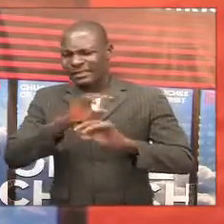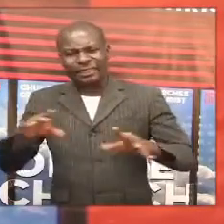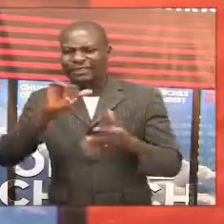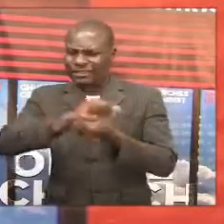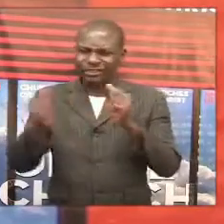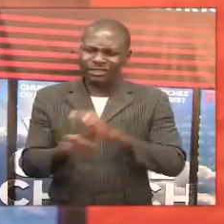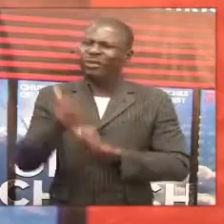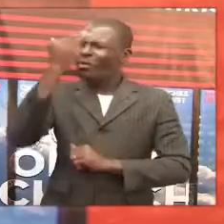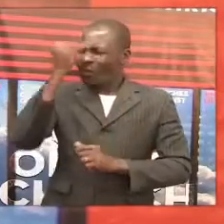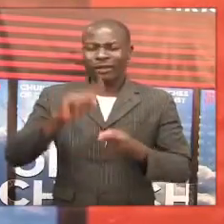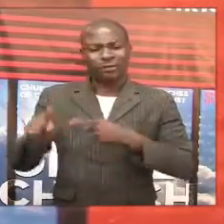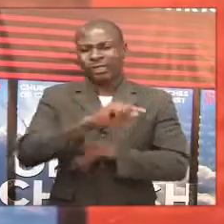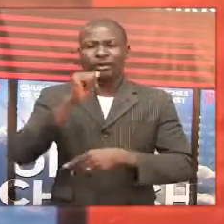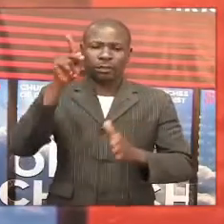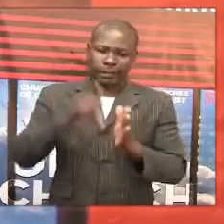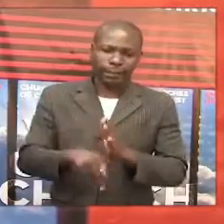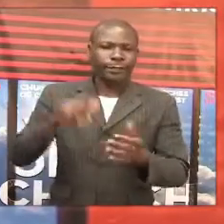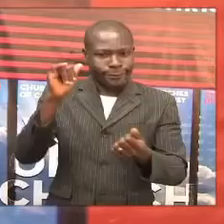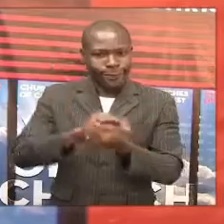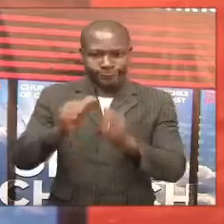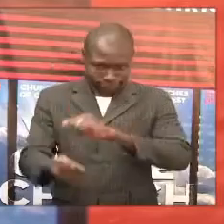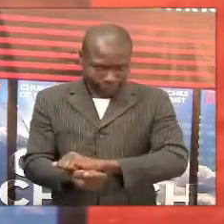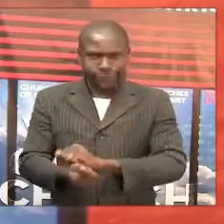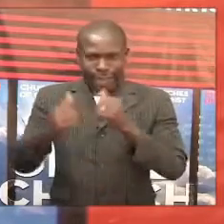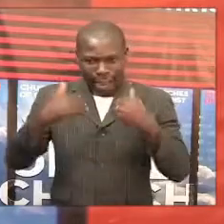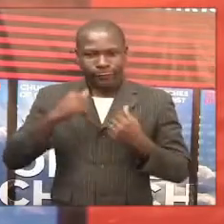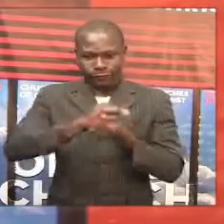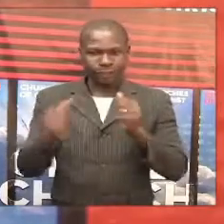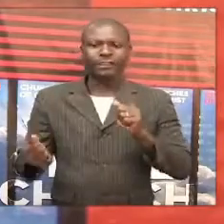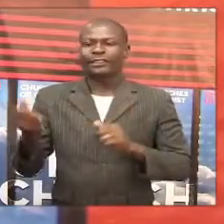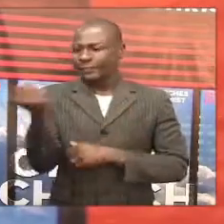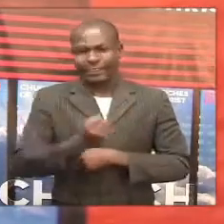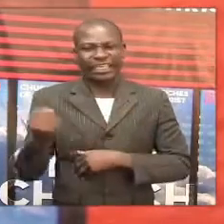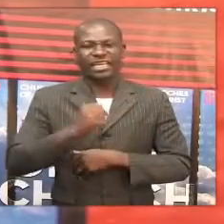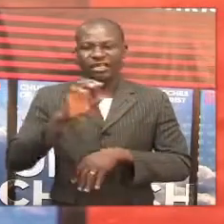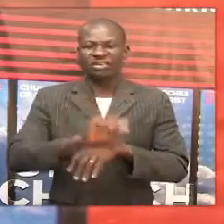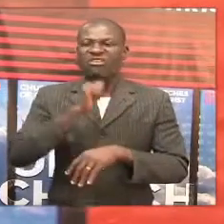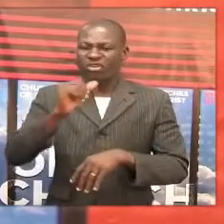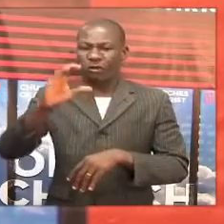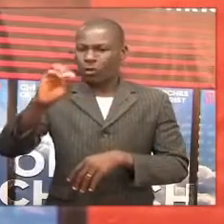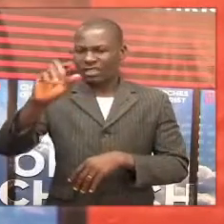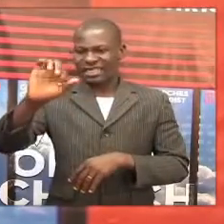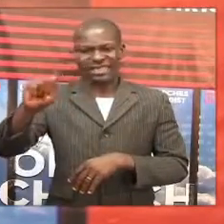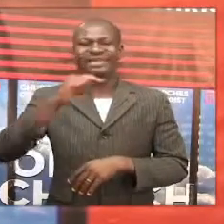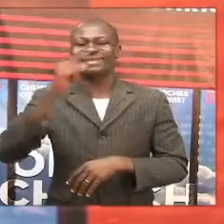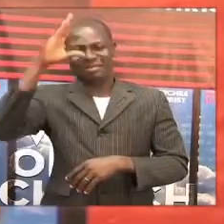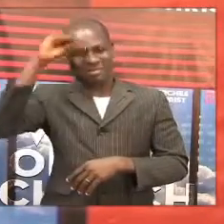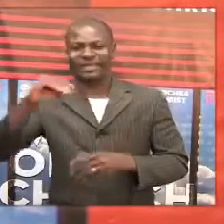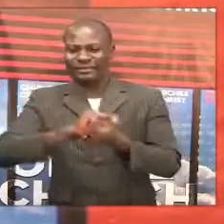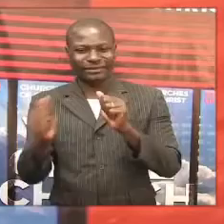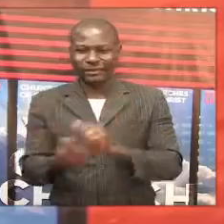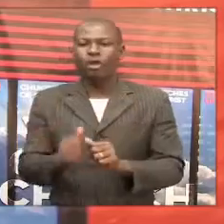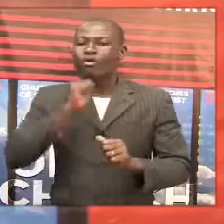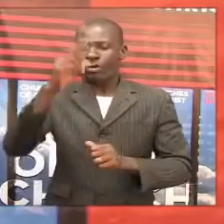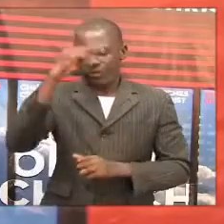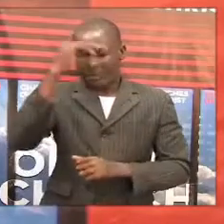dear change ya, no, and I change me, madam. And your constant time, and it's a Saturday, and a call Sunday. enye Roman Catholic Church